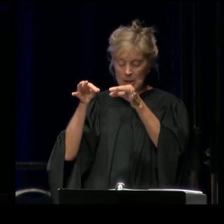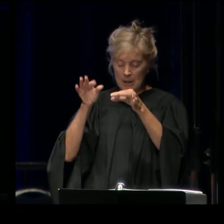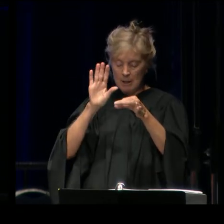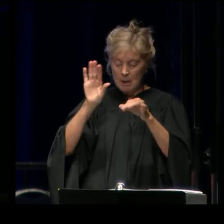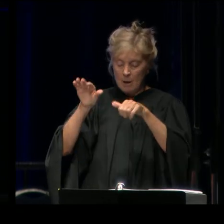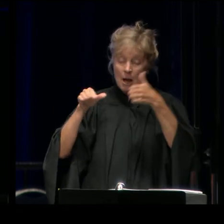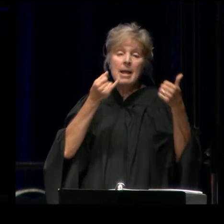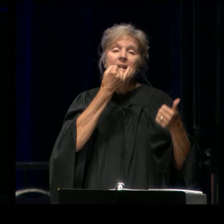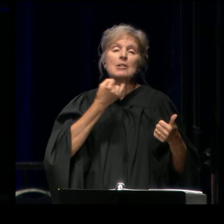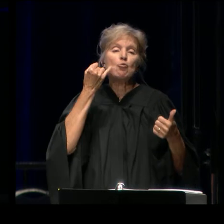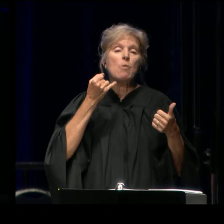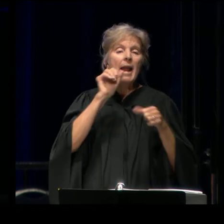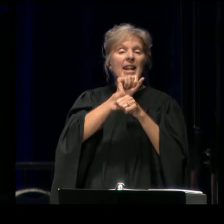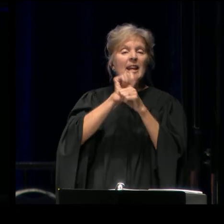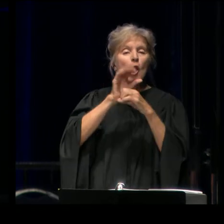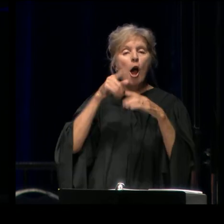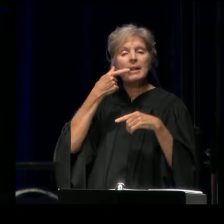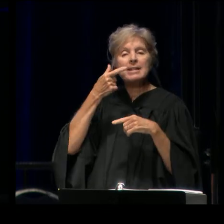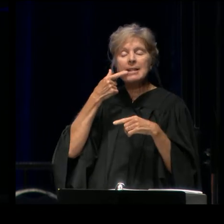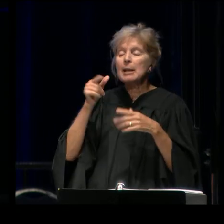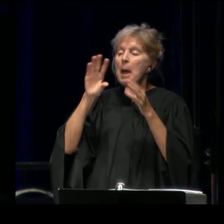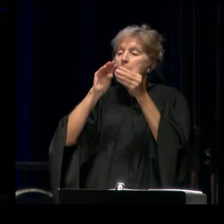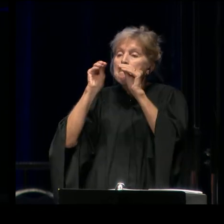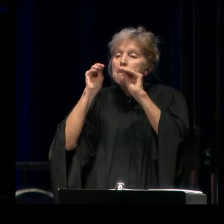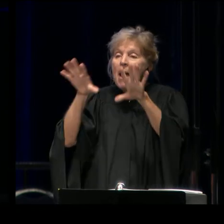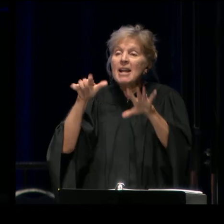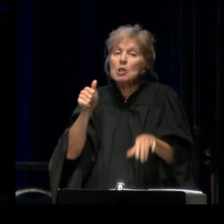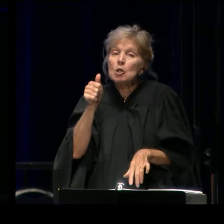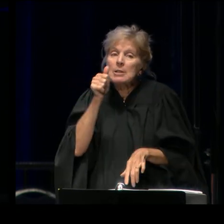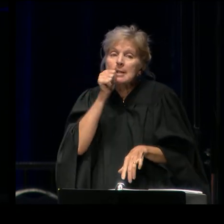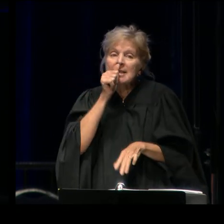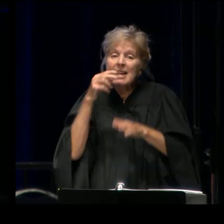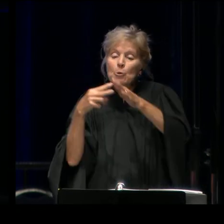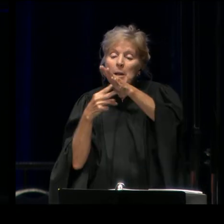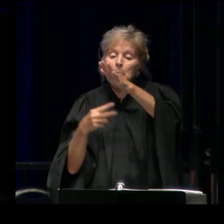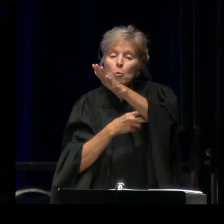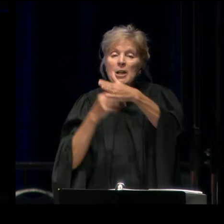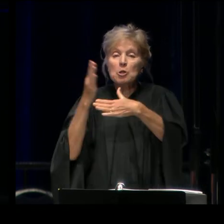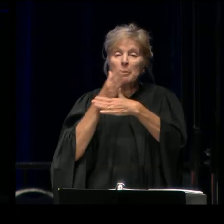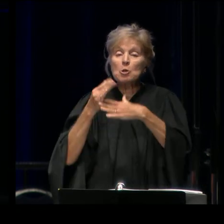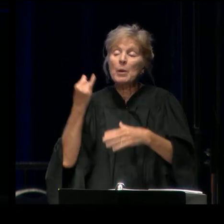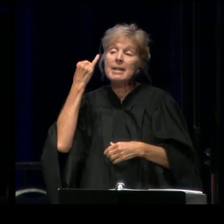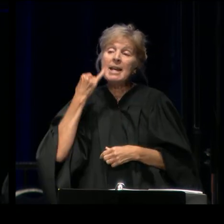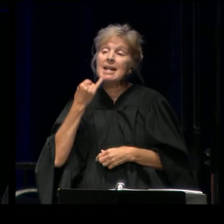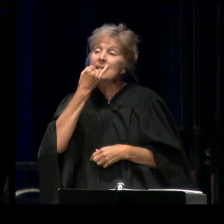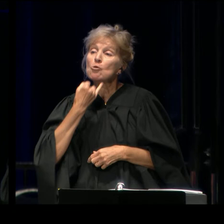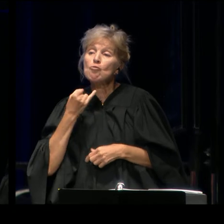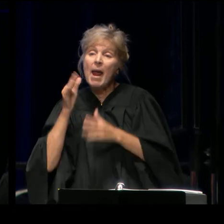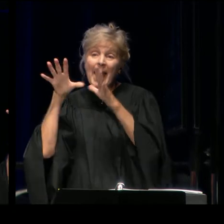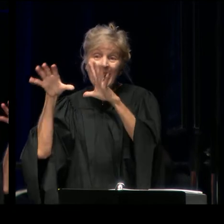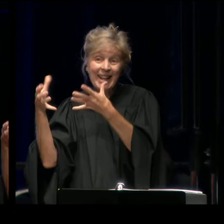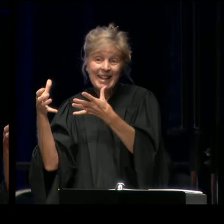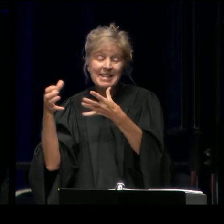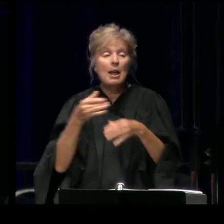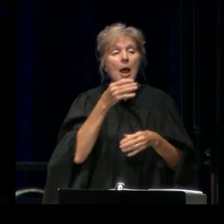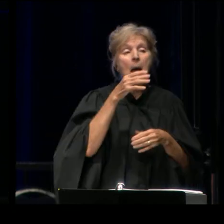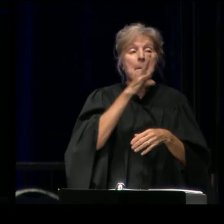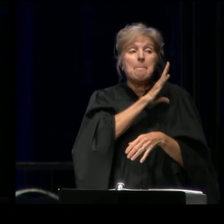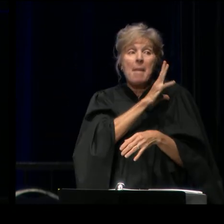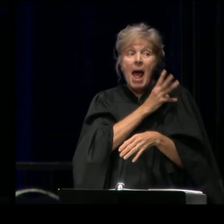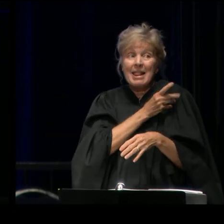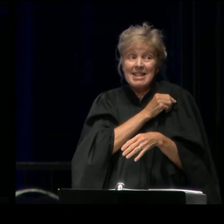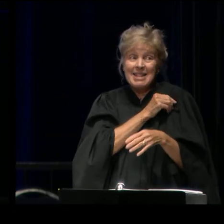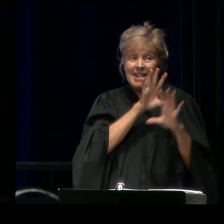colleague, the magical secret bridge between Israelis and Palestinians. Born